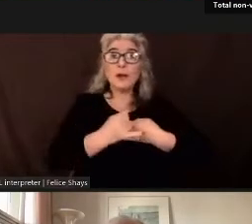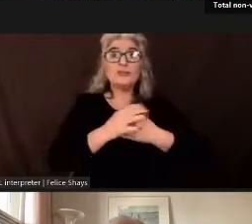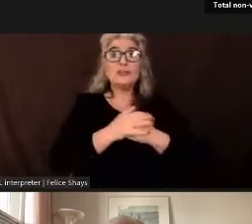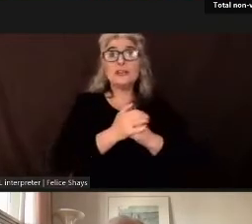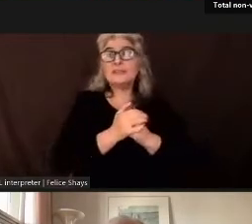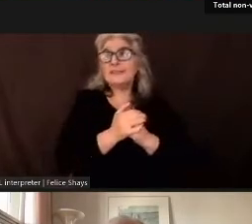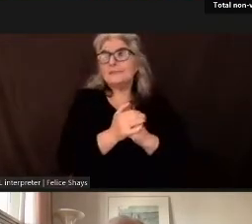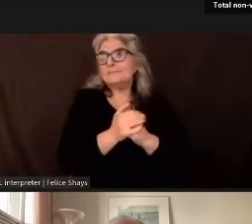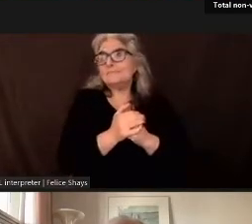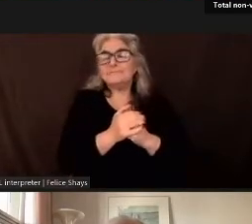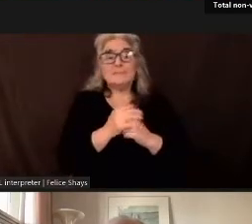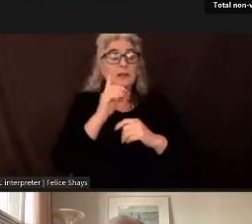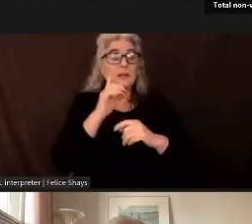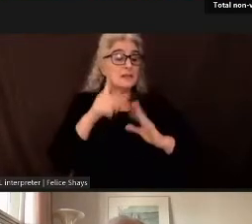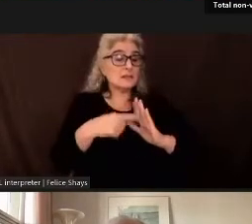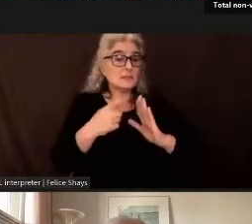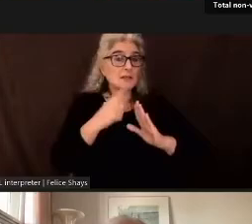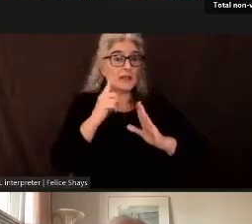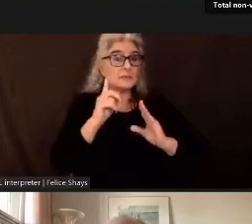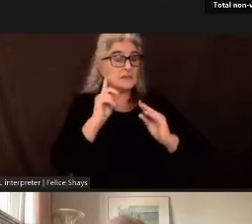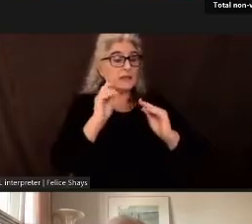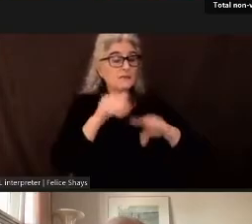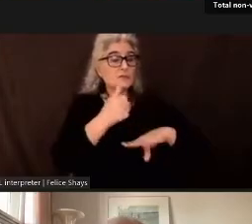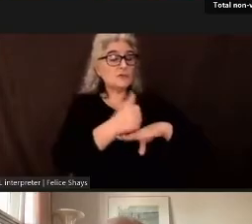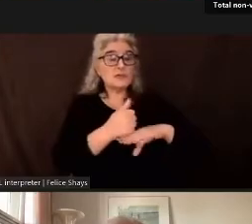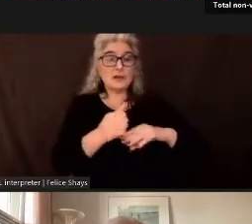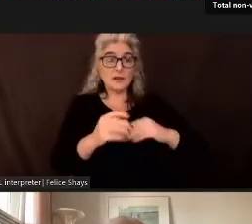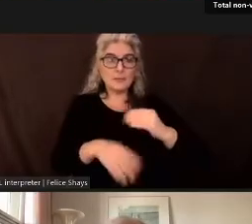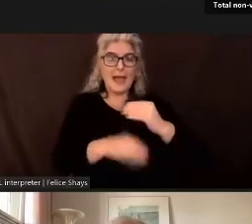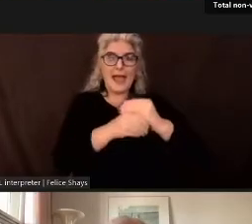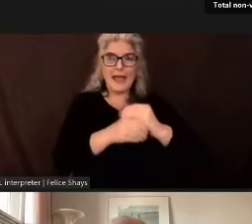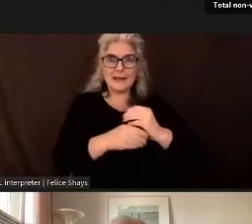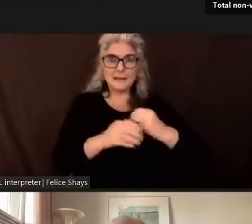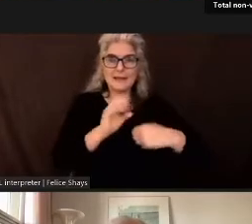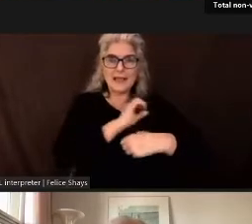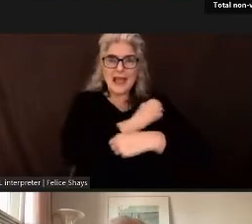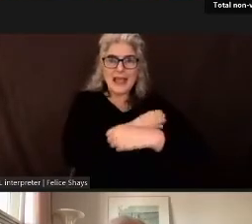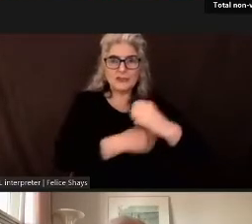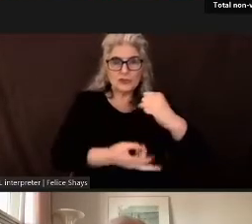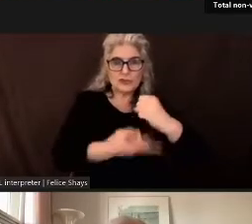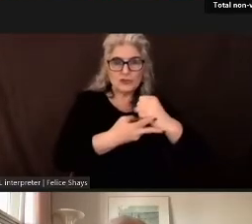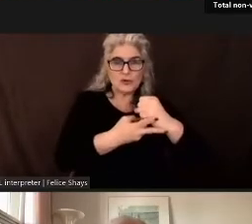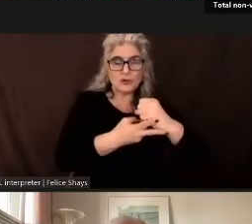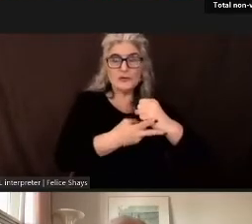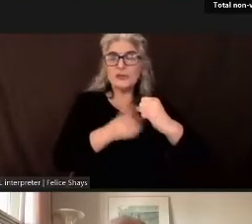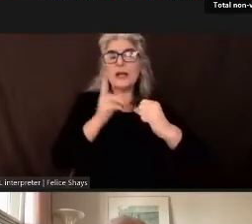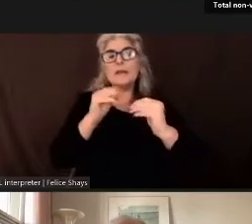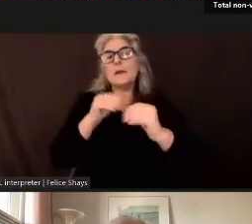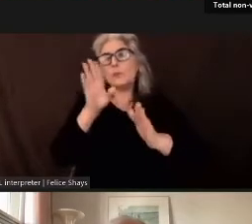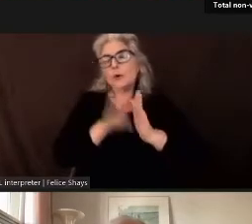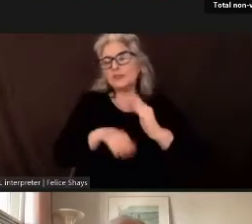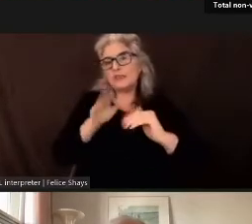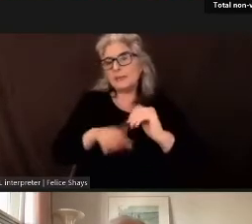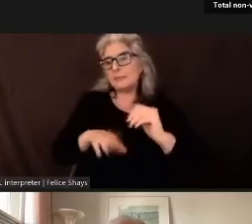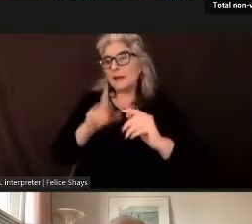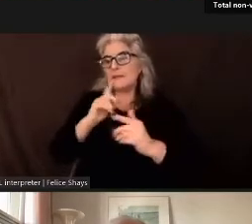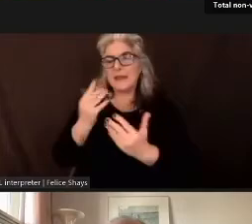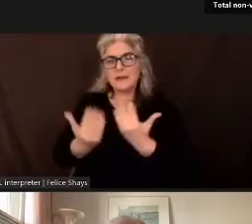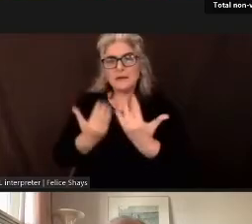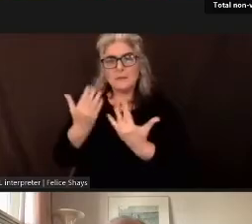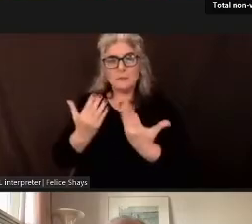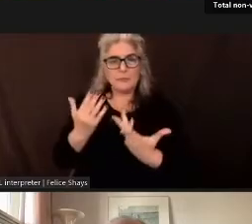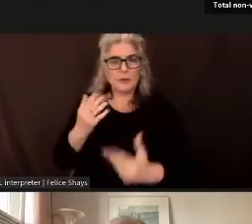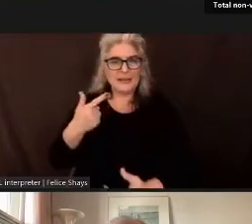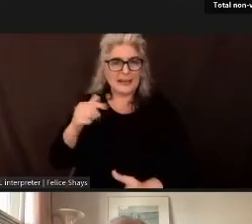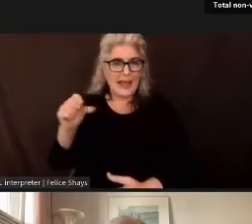adding energy storage is cheaper than, kind of like burning gas. And I think that, we will be able to